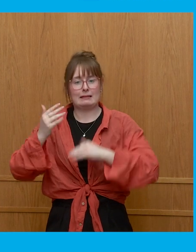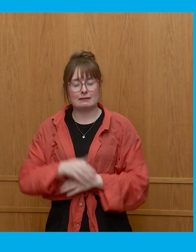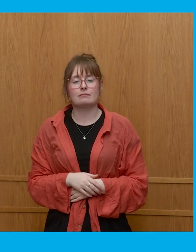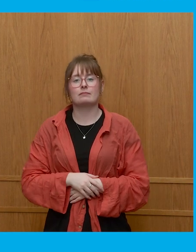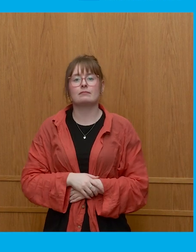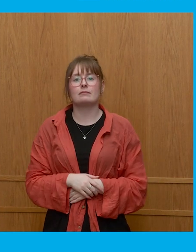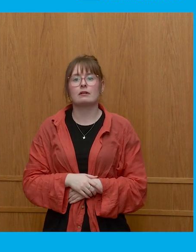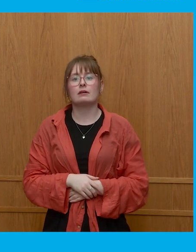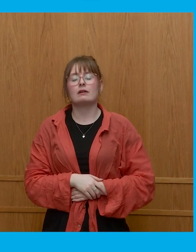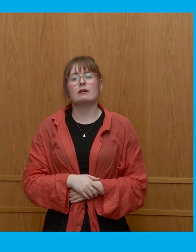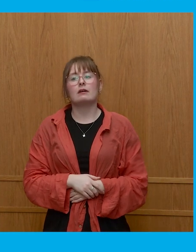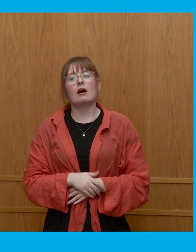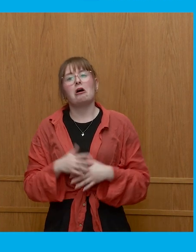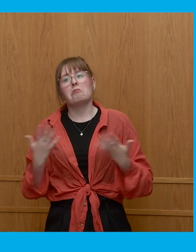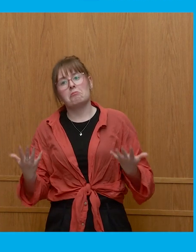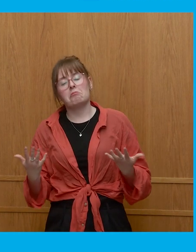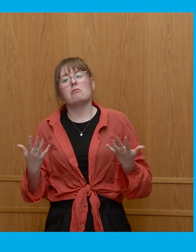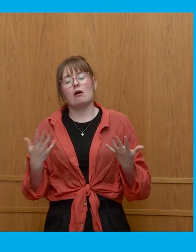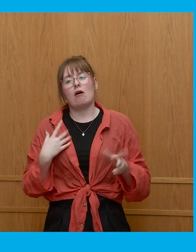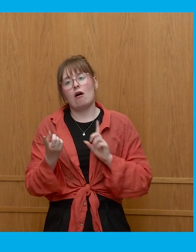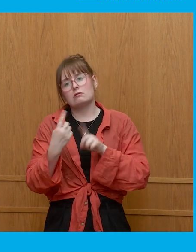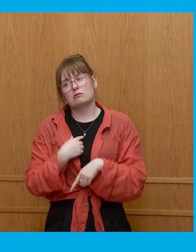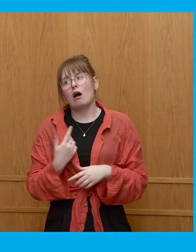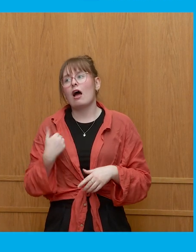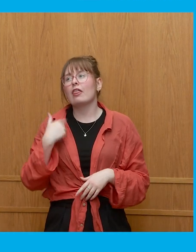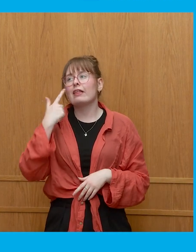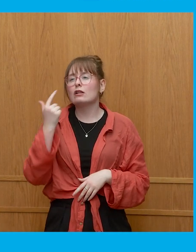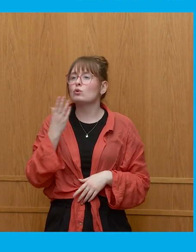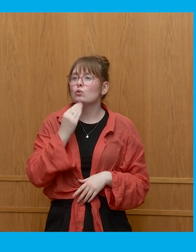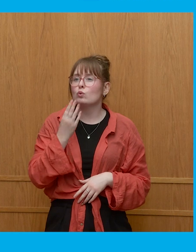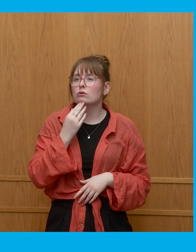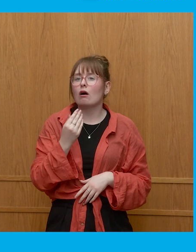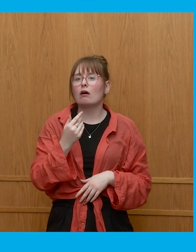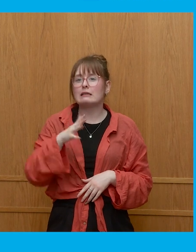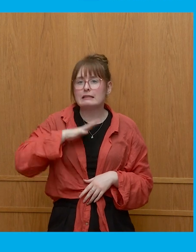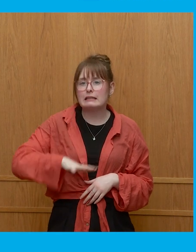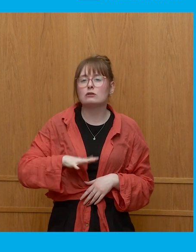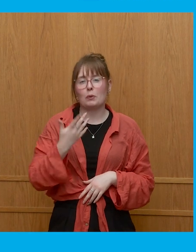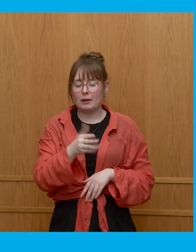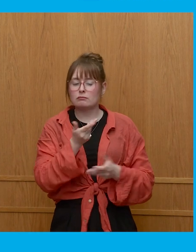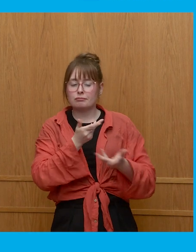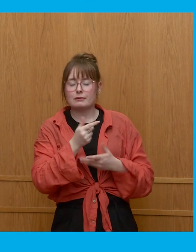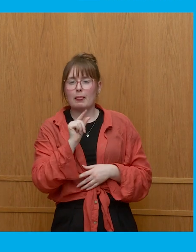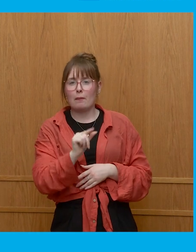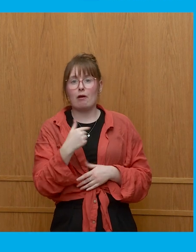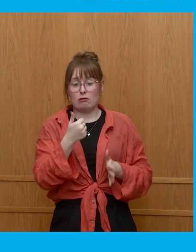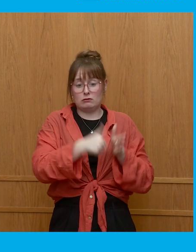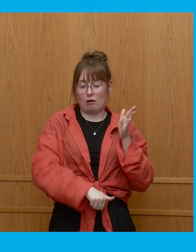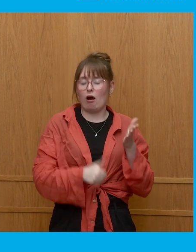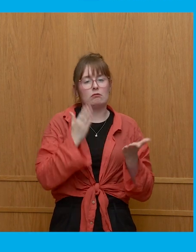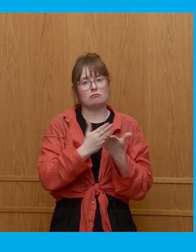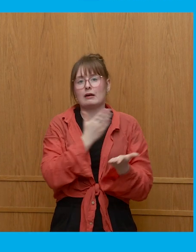Well, in a way, this of the users, yesterday we talked a little bit. It was at the beginning very